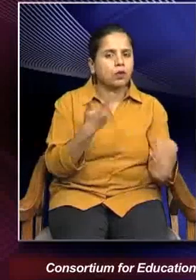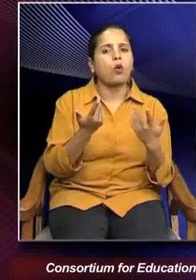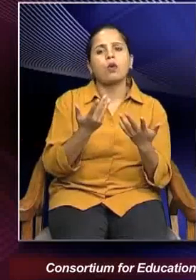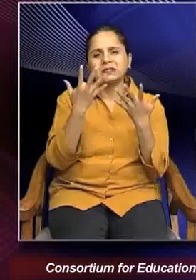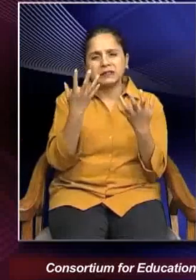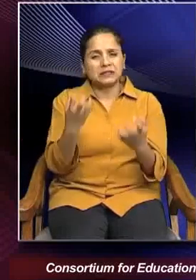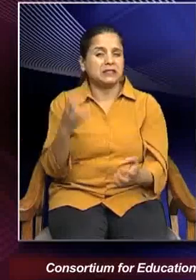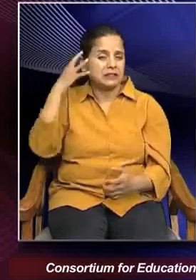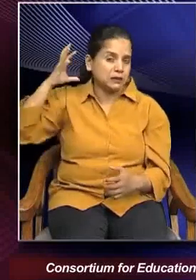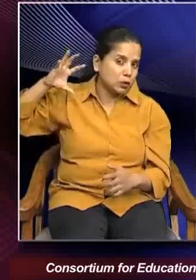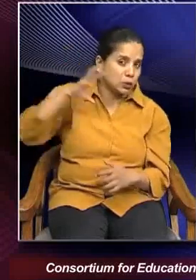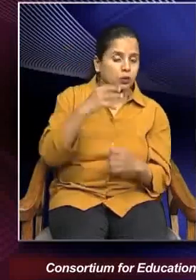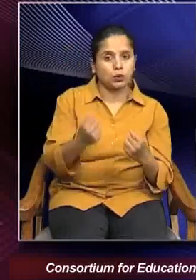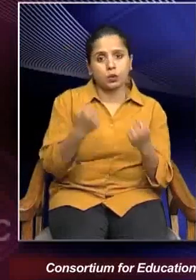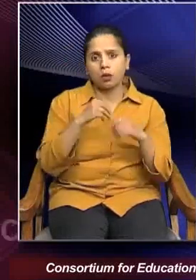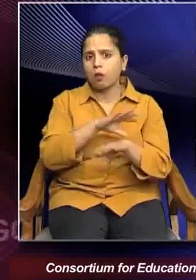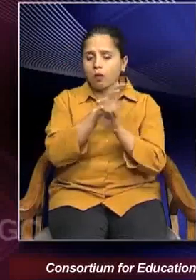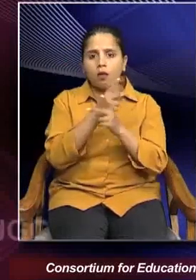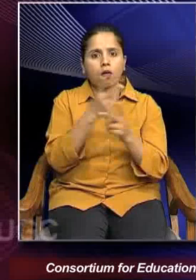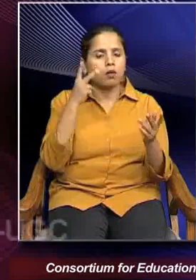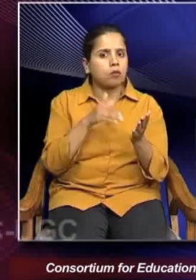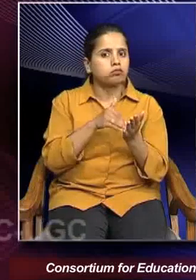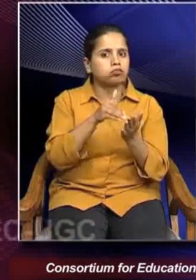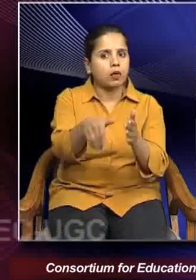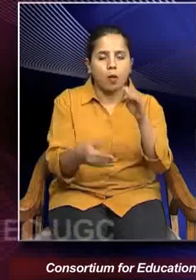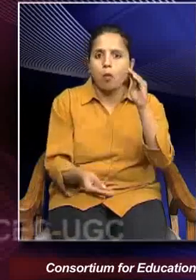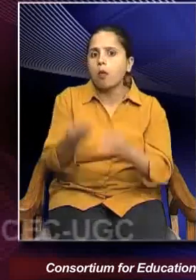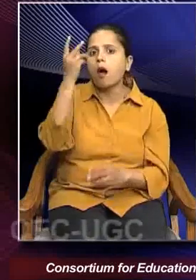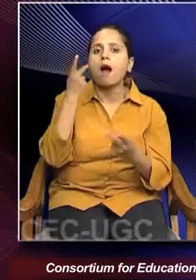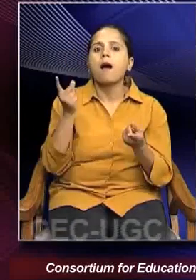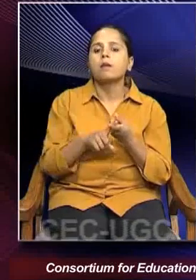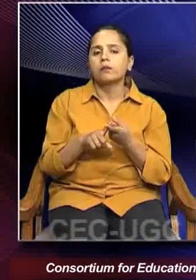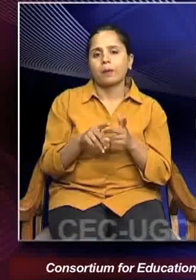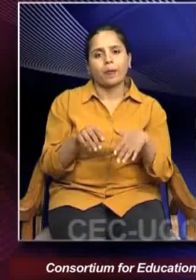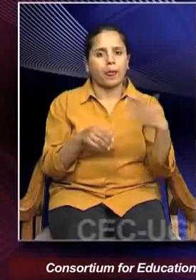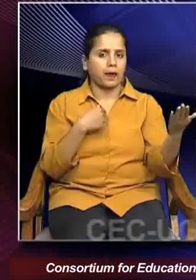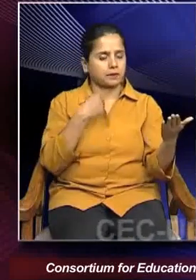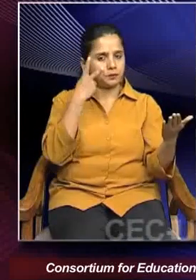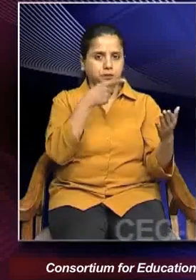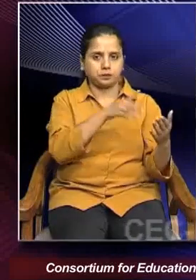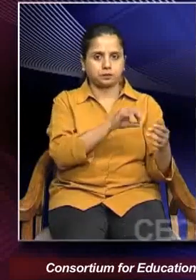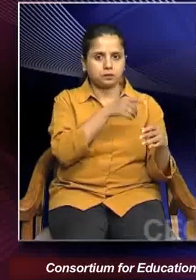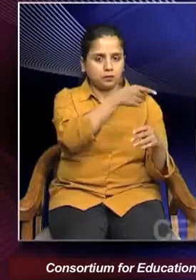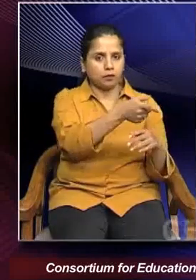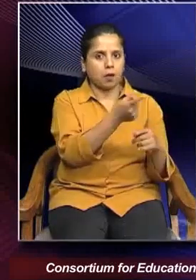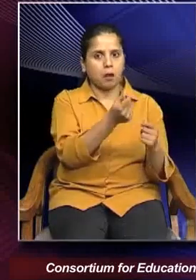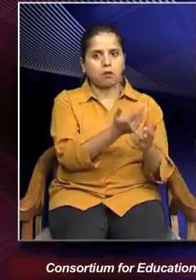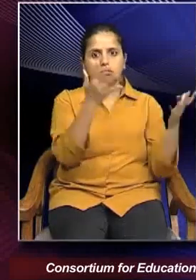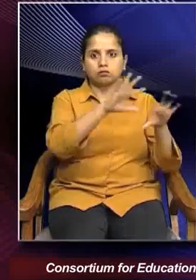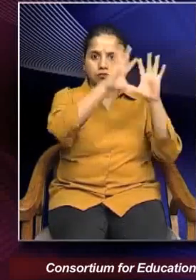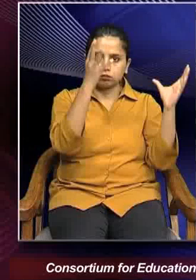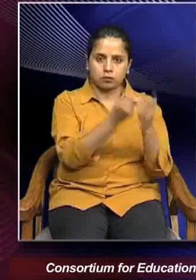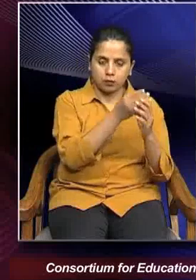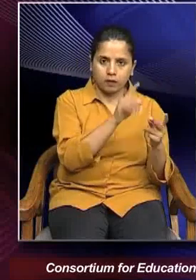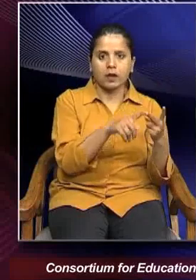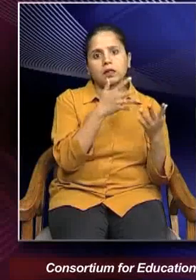all these extreme weather phenomena and their frequency is rising. So on the one hand, we find that accumulation of wealth, accumulation of